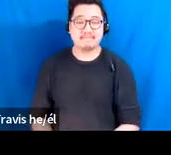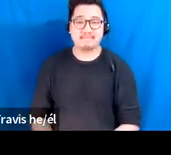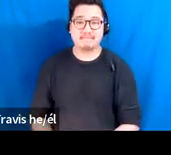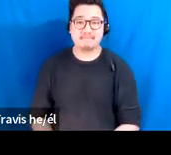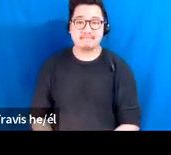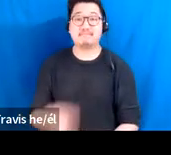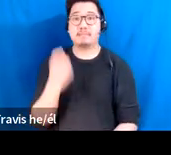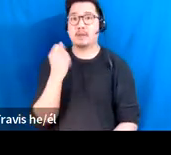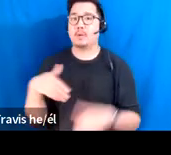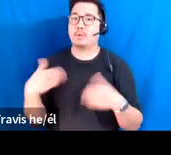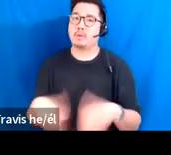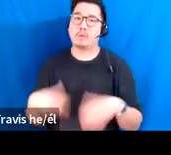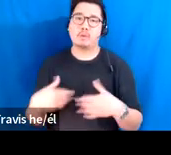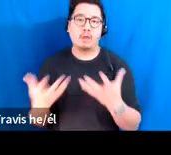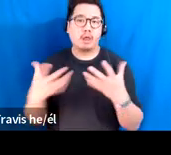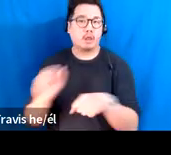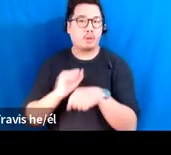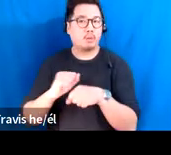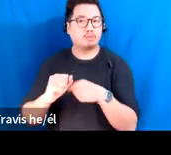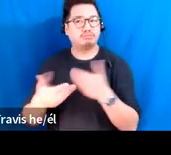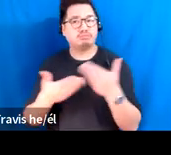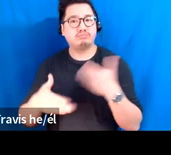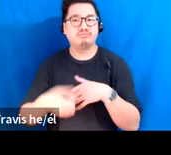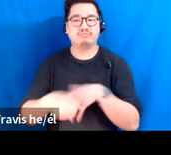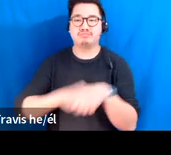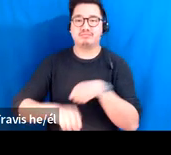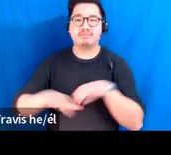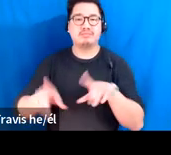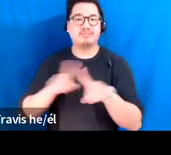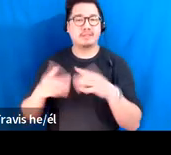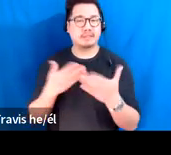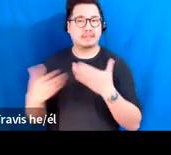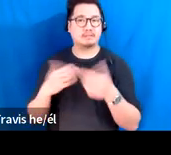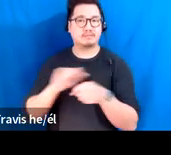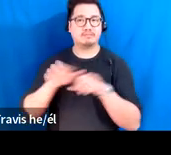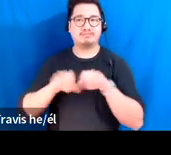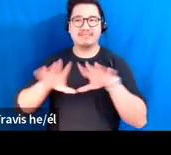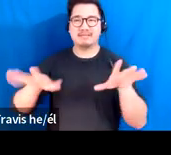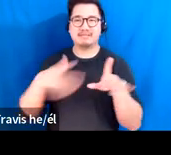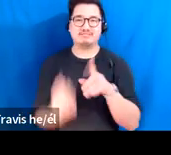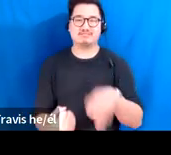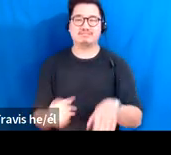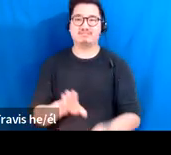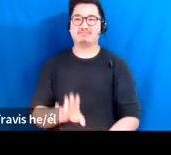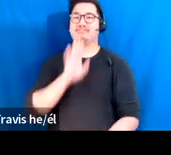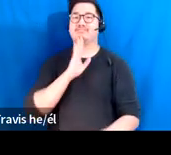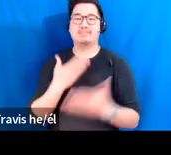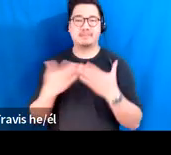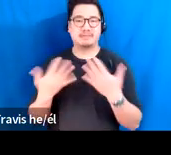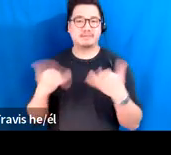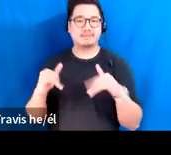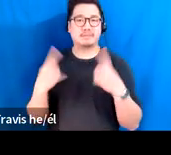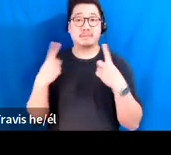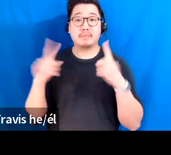ahead of us but we also have made some progress despite the pandemic while student achievement data reveals persistent